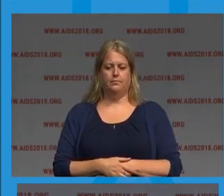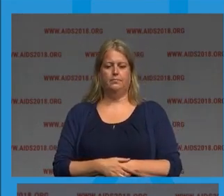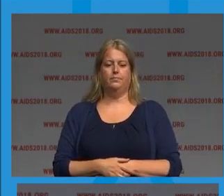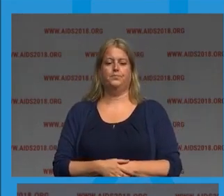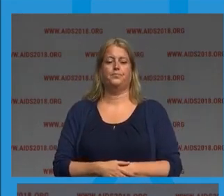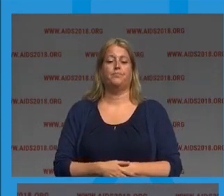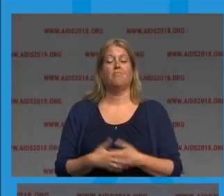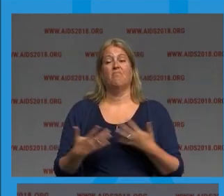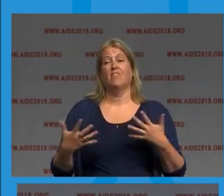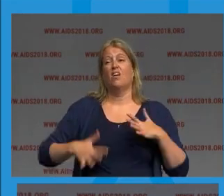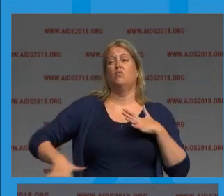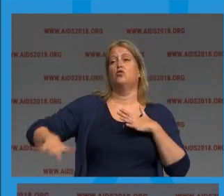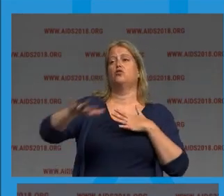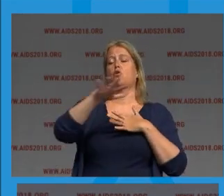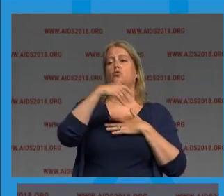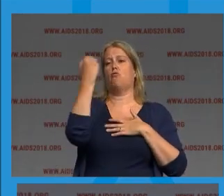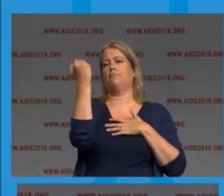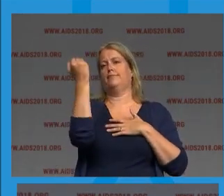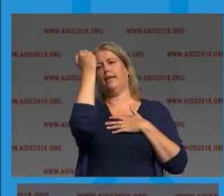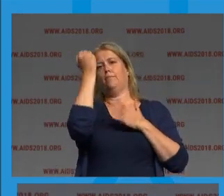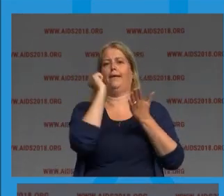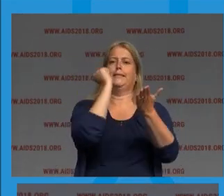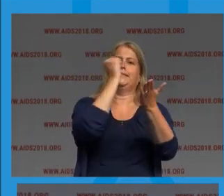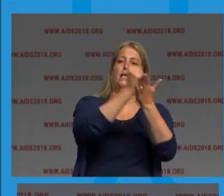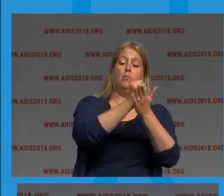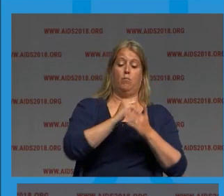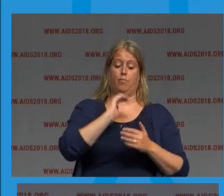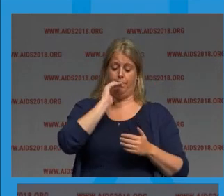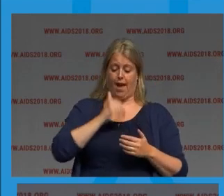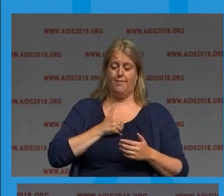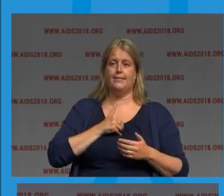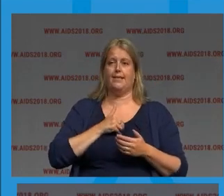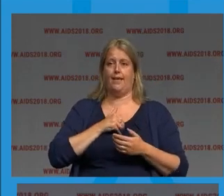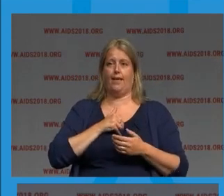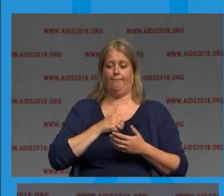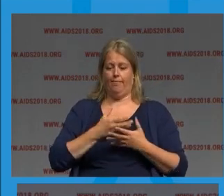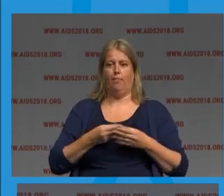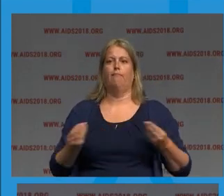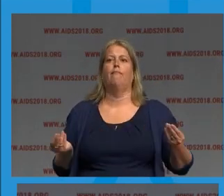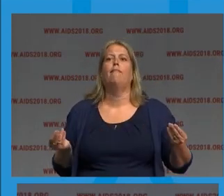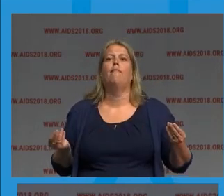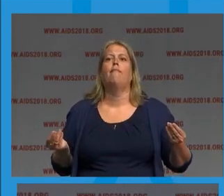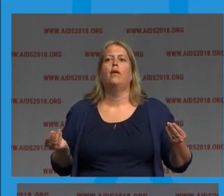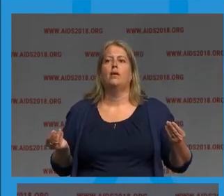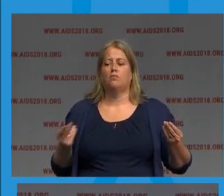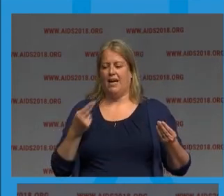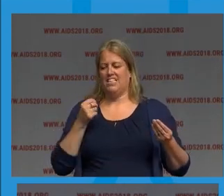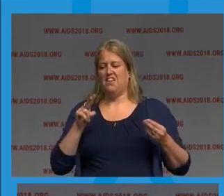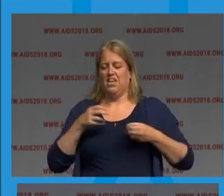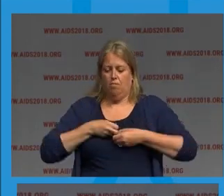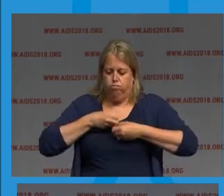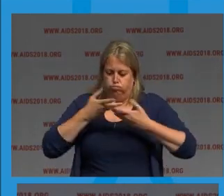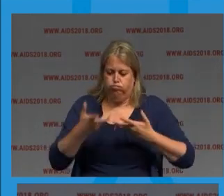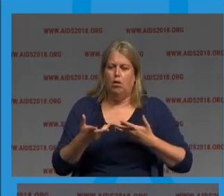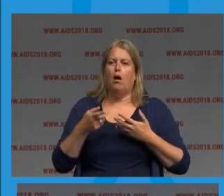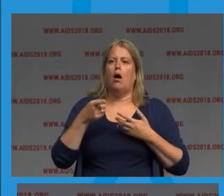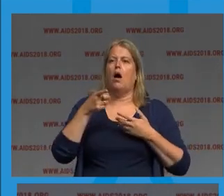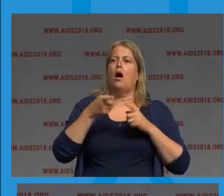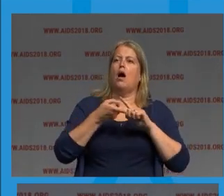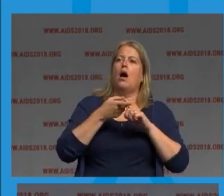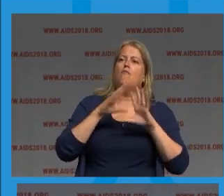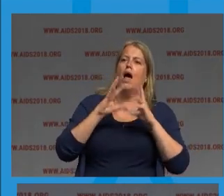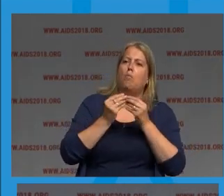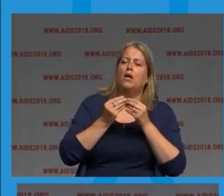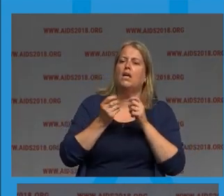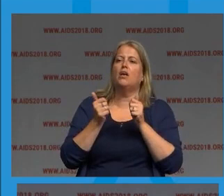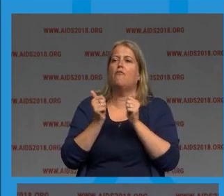There is the social stigma and the loss of privacy, outing HIV status and sexual orientation to family and friends. When this experience